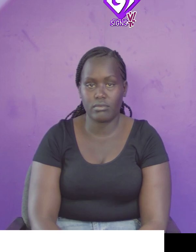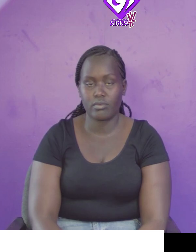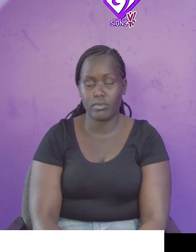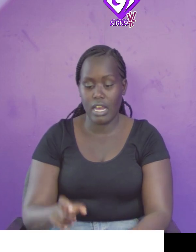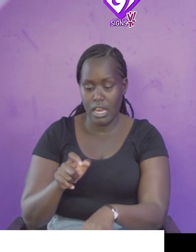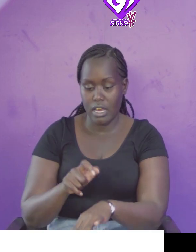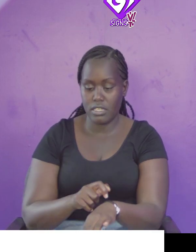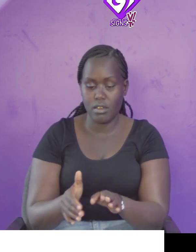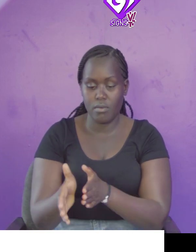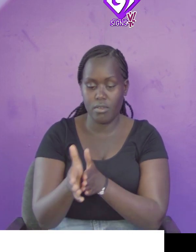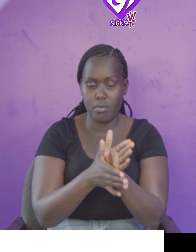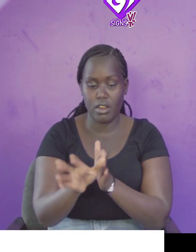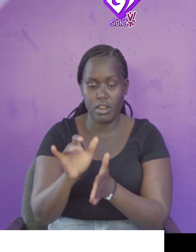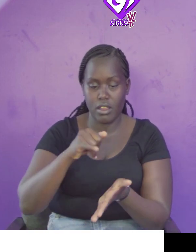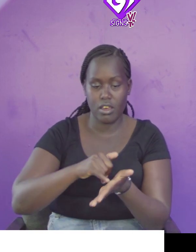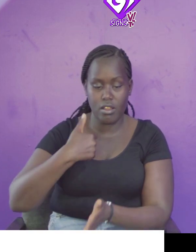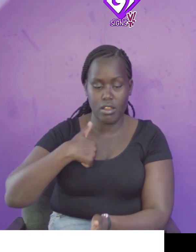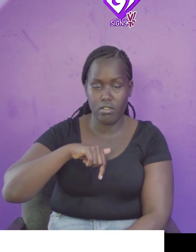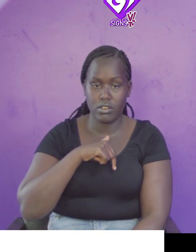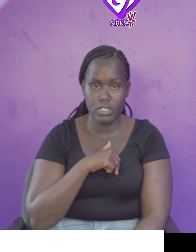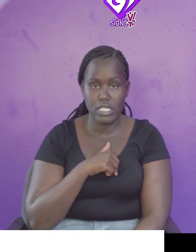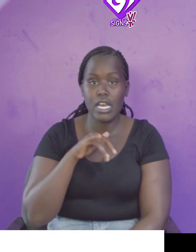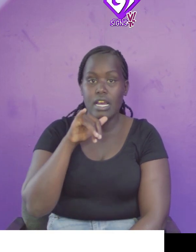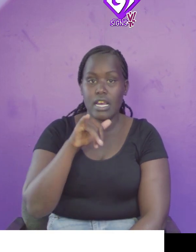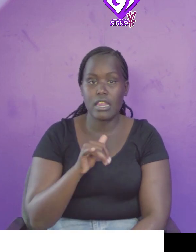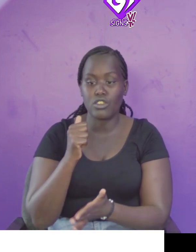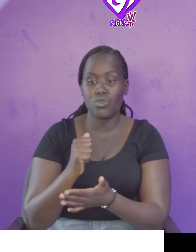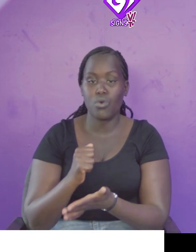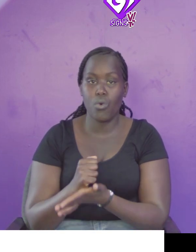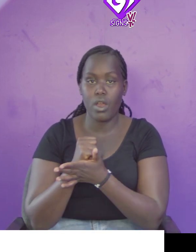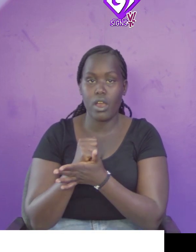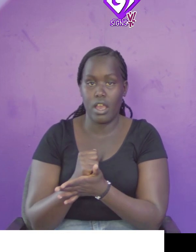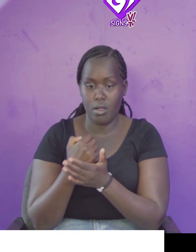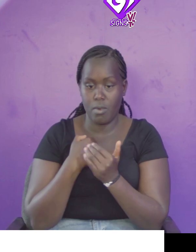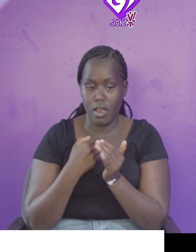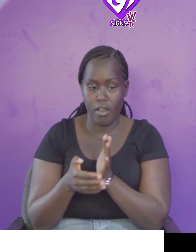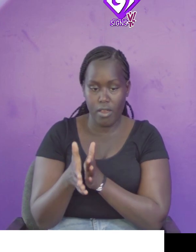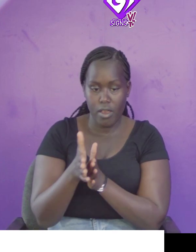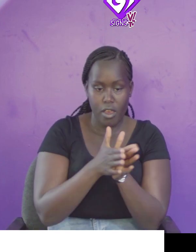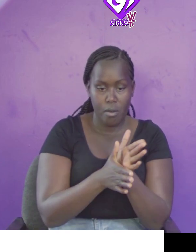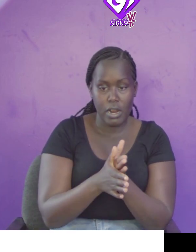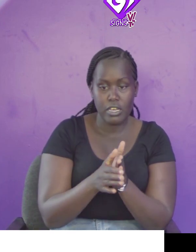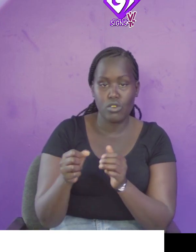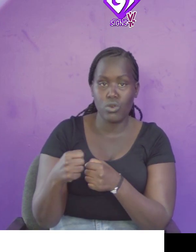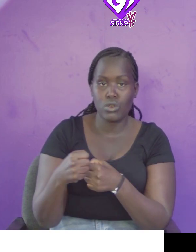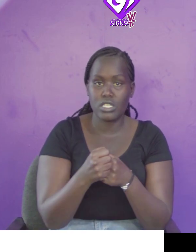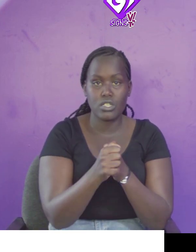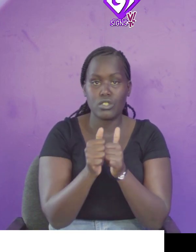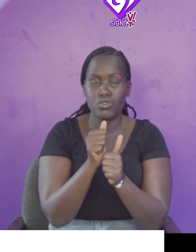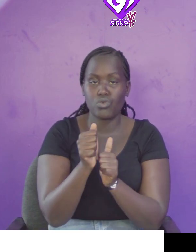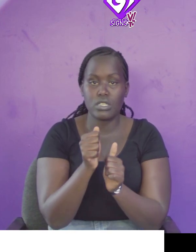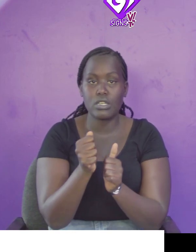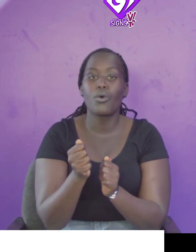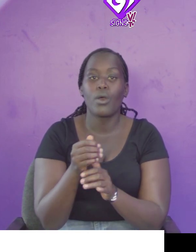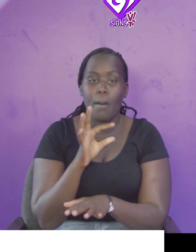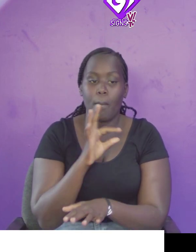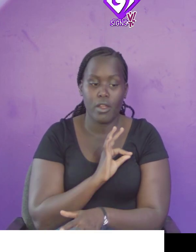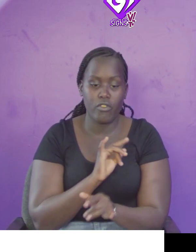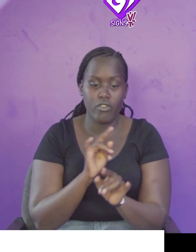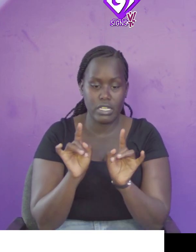Wakipanga watuhusishe ndani ili tuwasaidie kuweka mikakati yale ambayo inatufaa kama